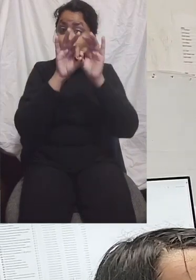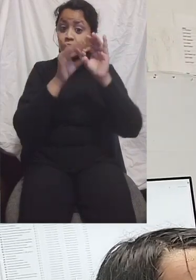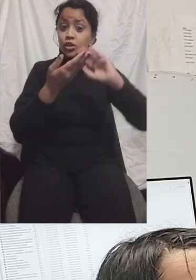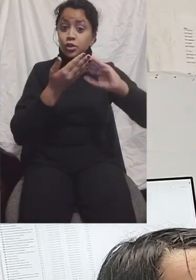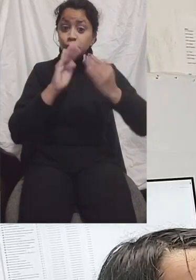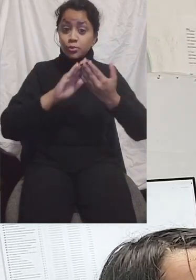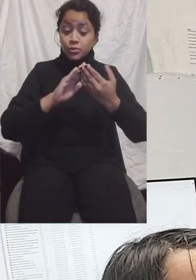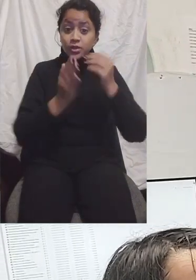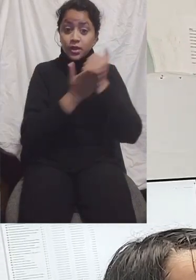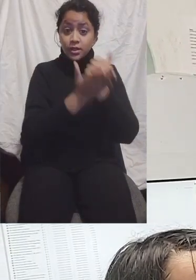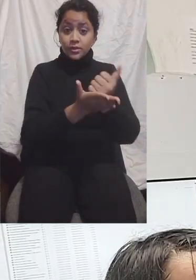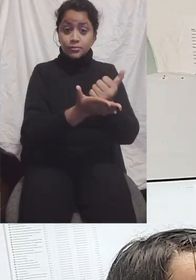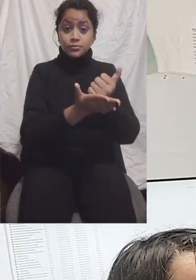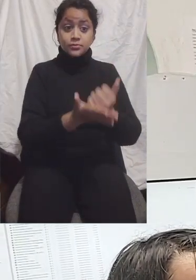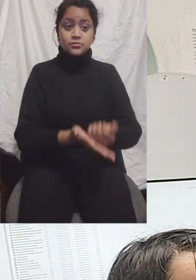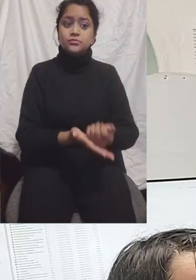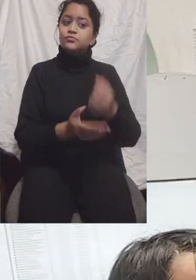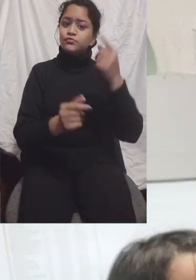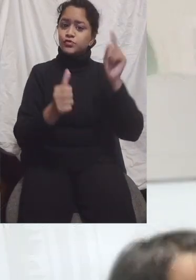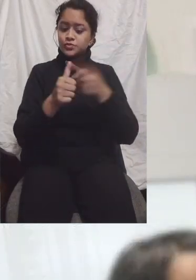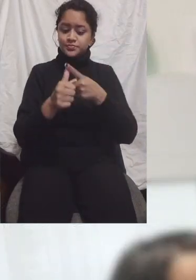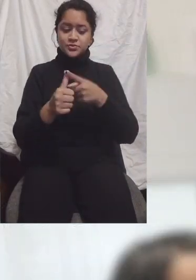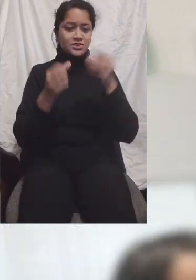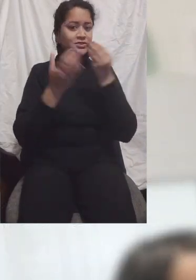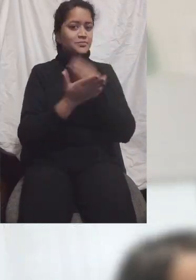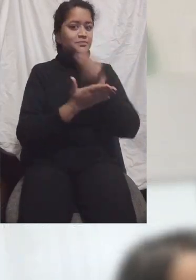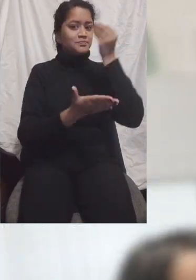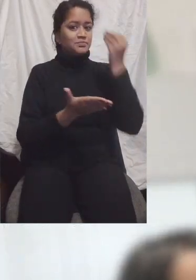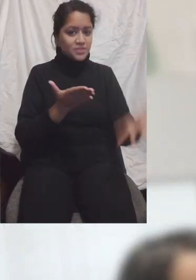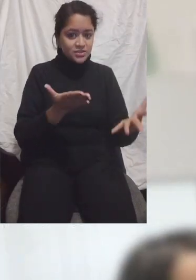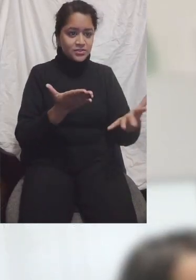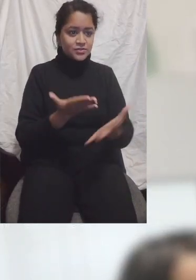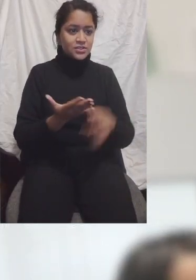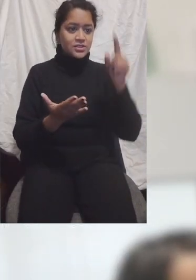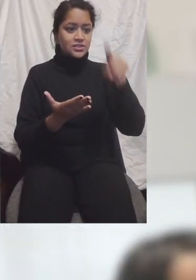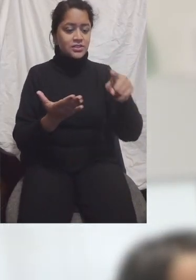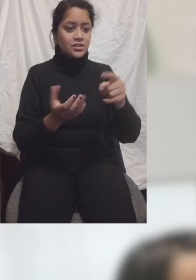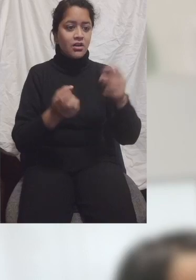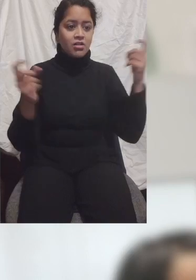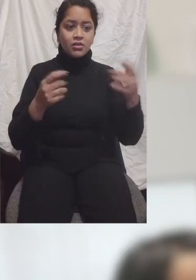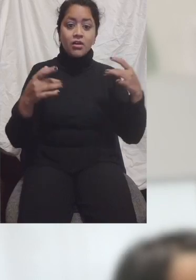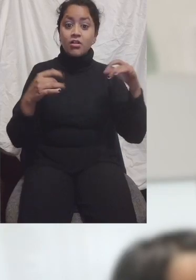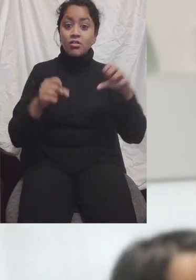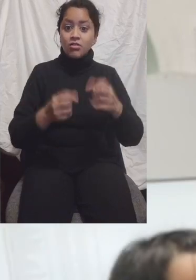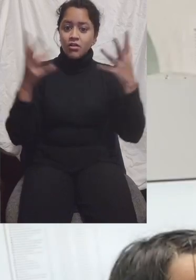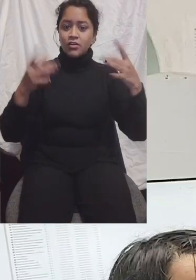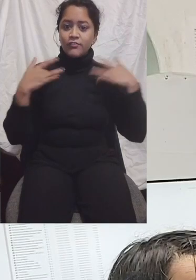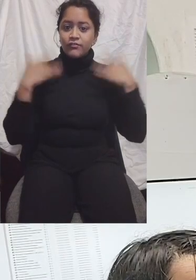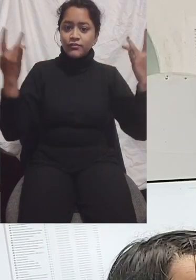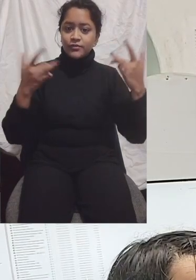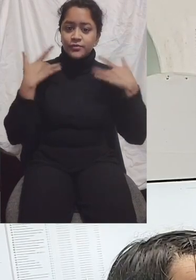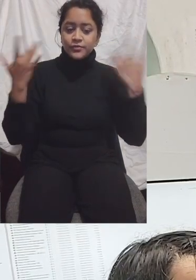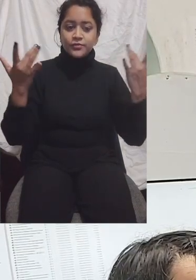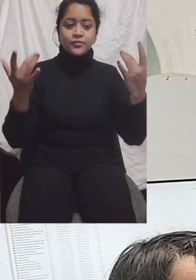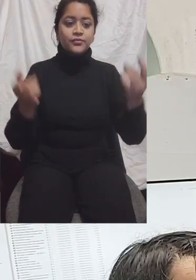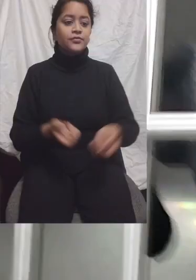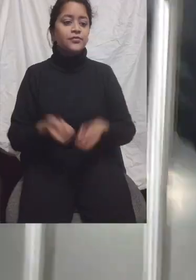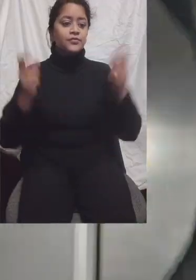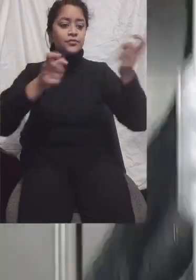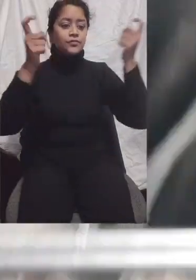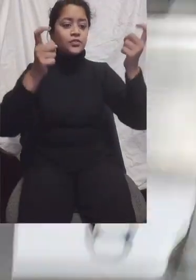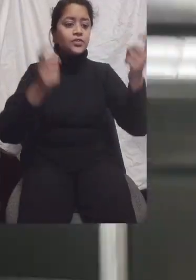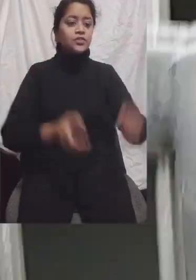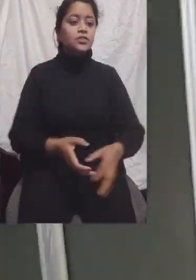help because it's, first of all, very expensive. So we do a lot of fundraising and we have a lot of events. We